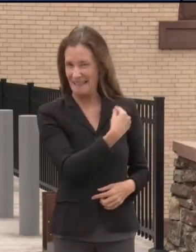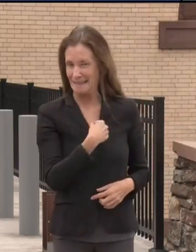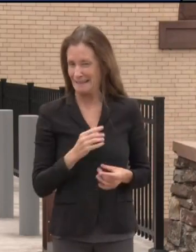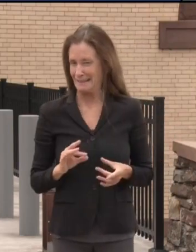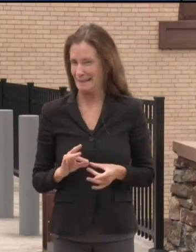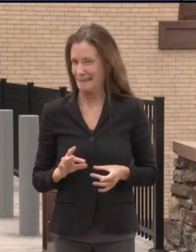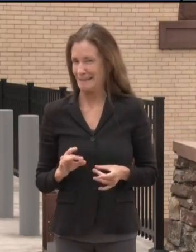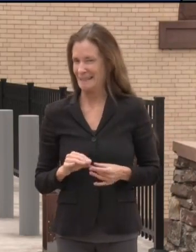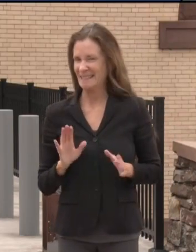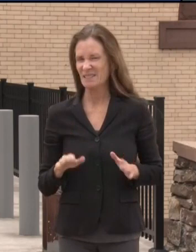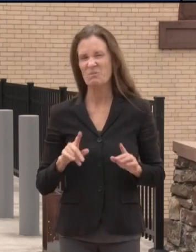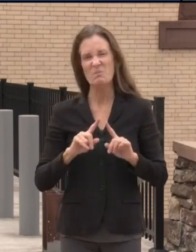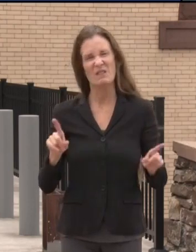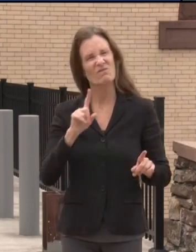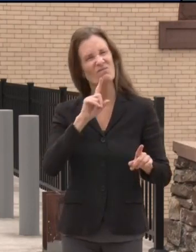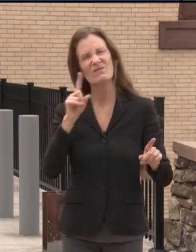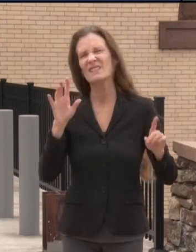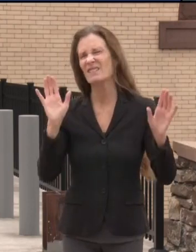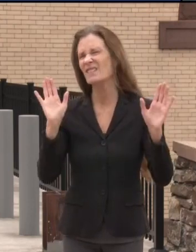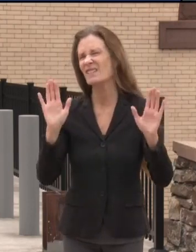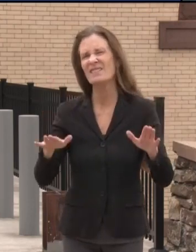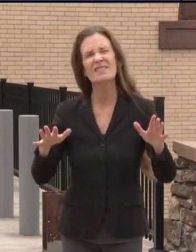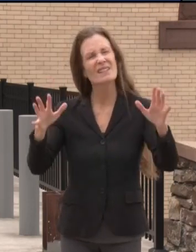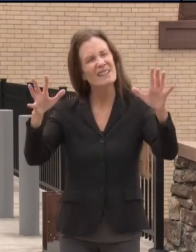attention and focus on this issue